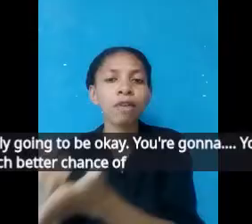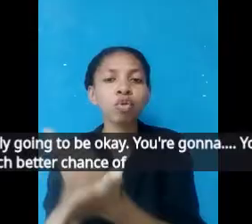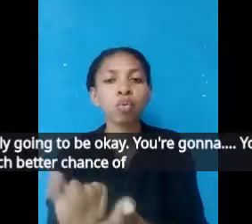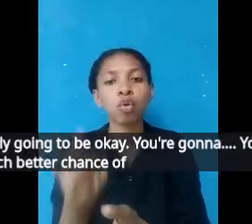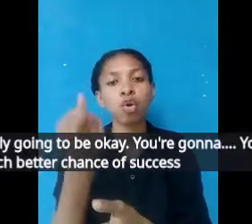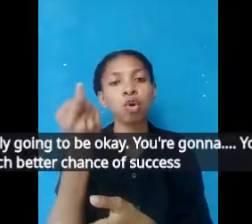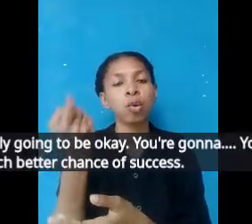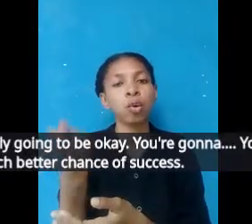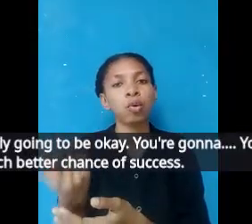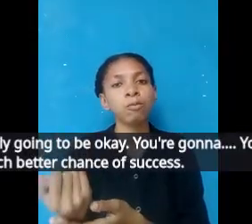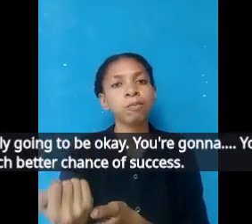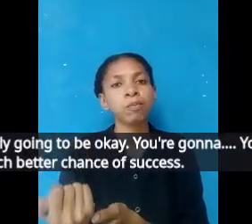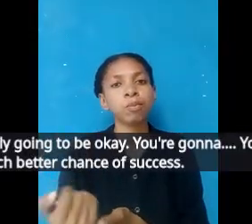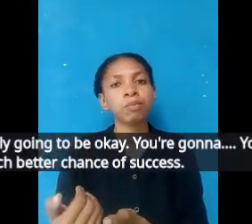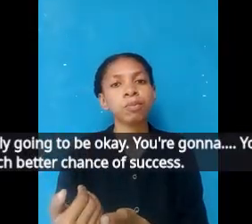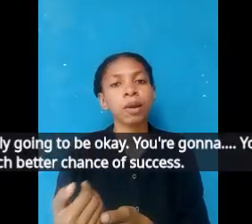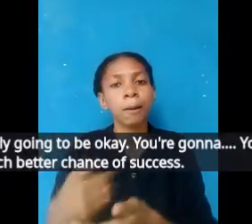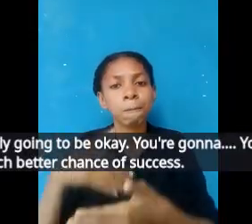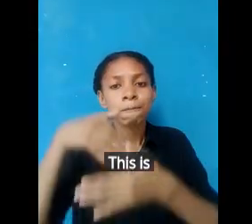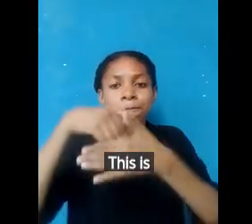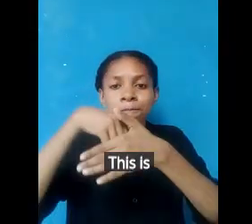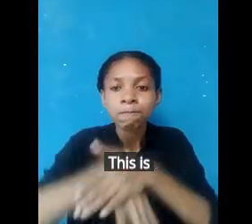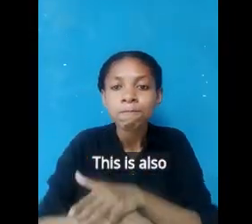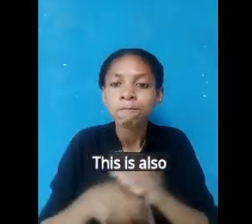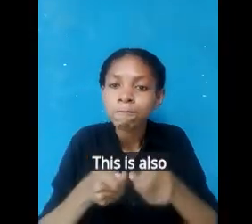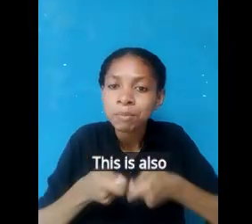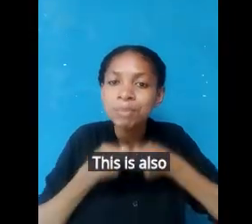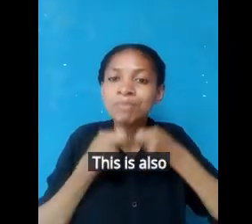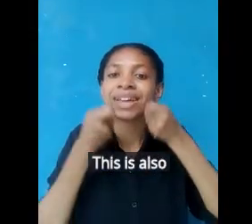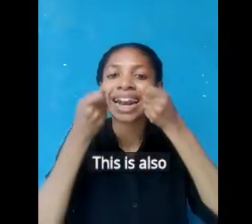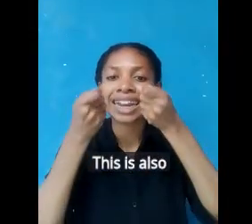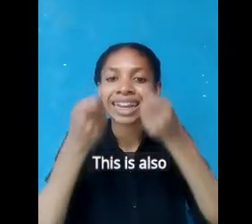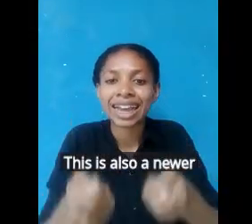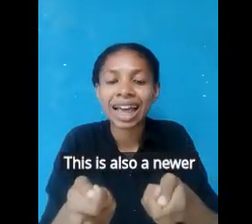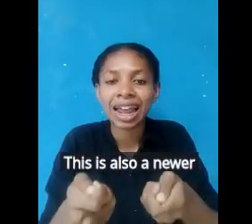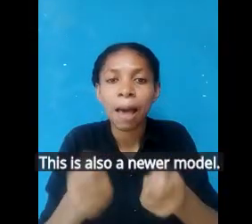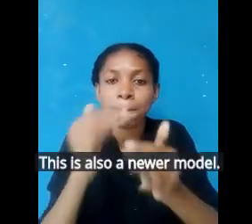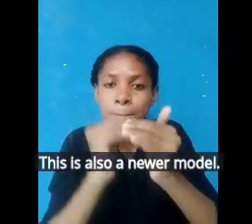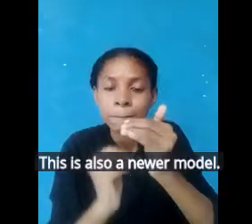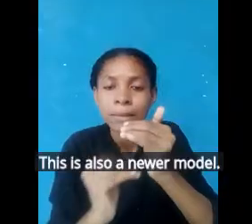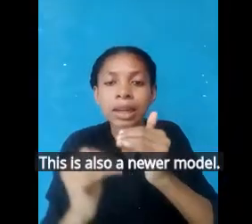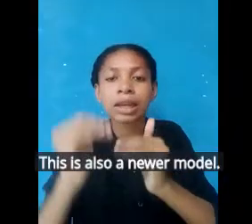success. This is also a newer model